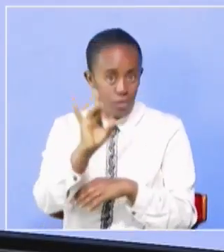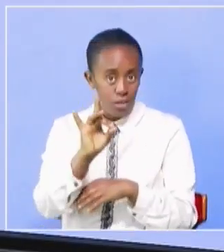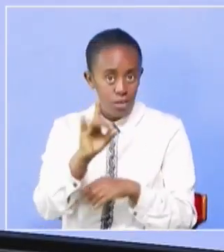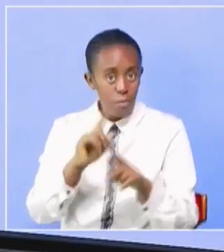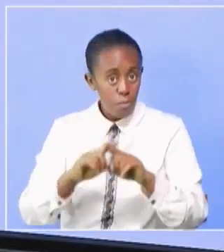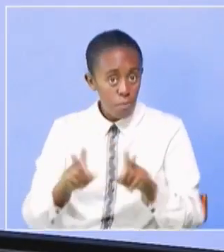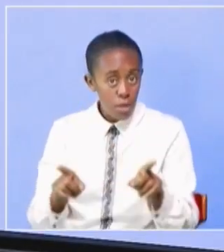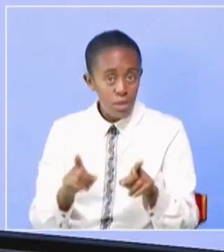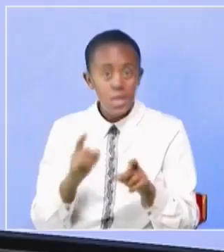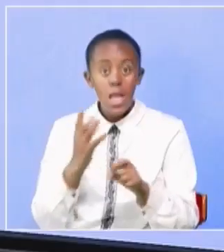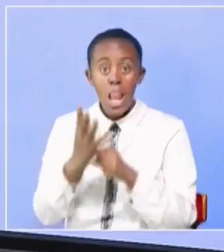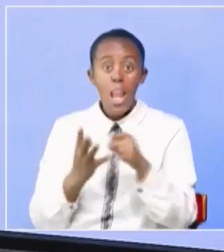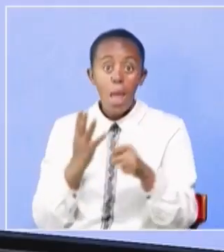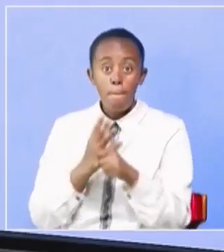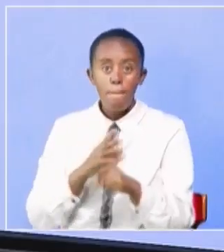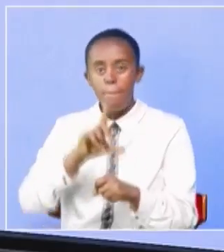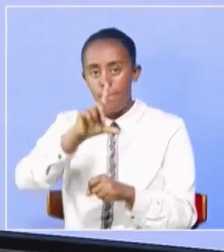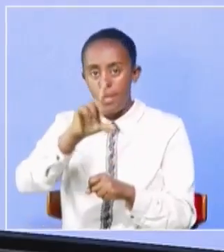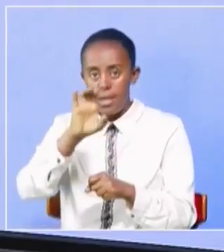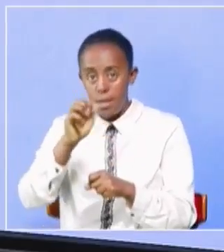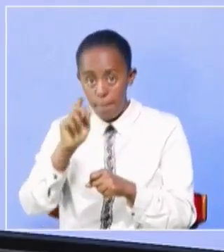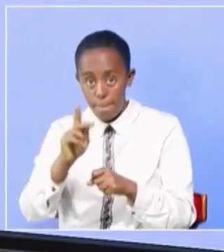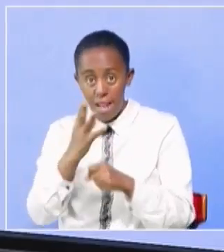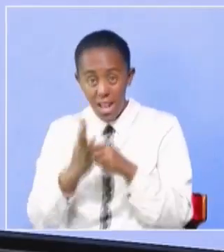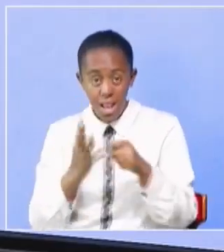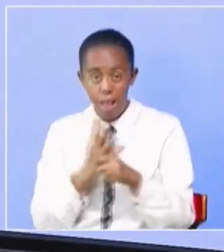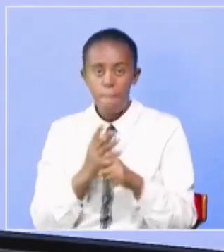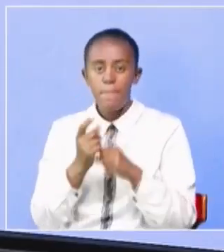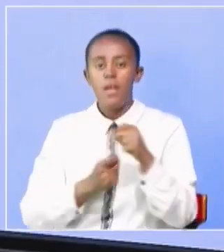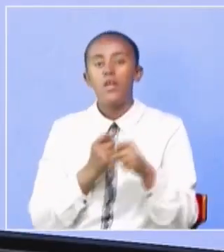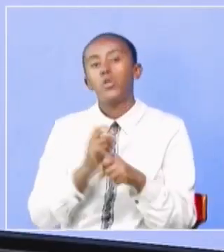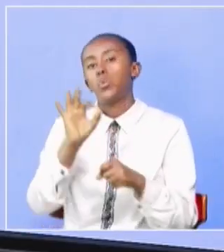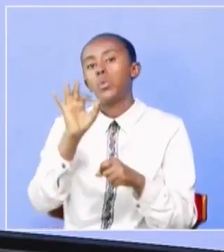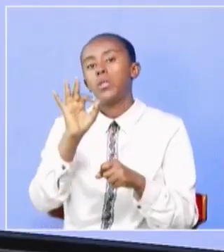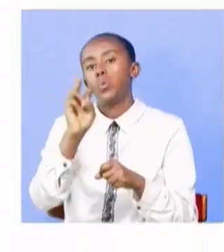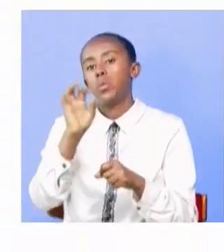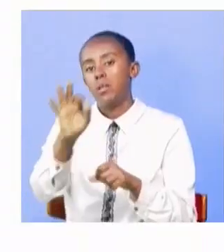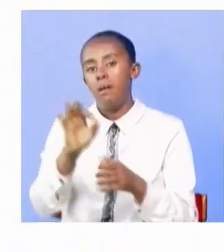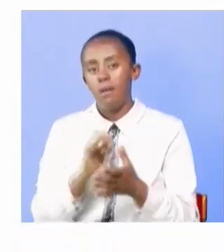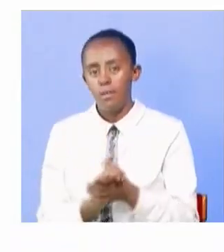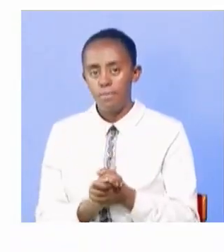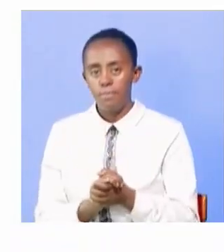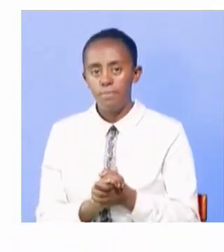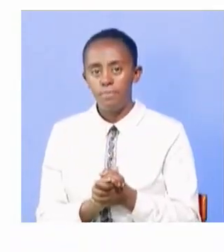But at the leap year, it becomes 29. For example,